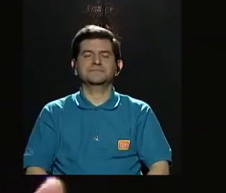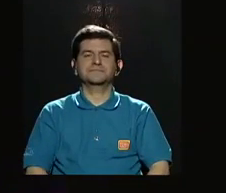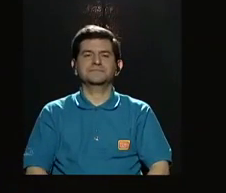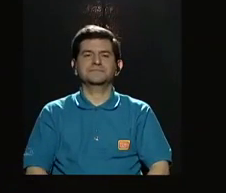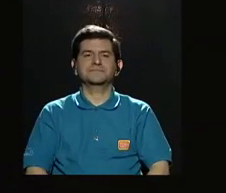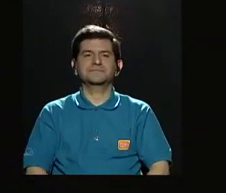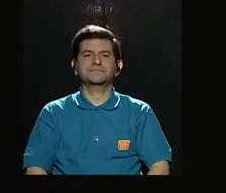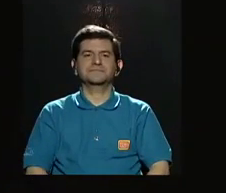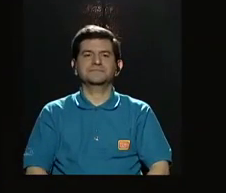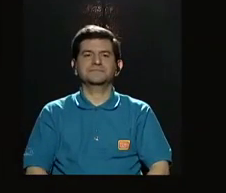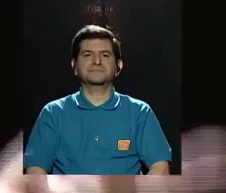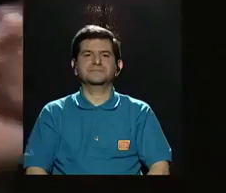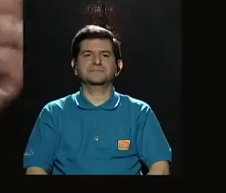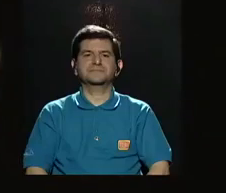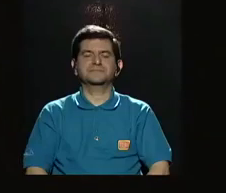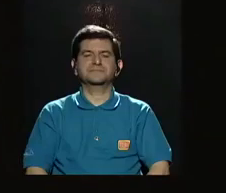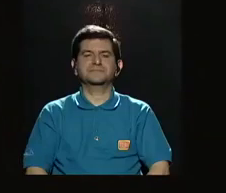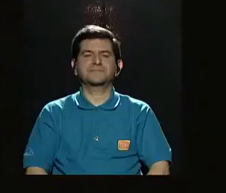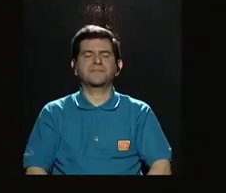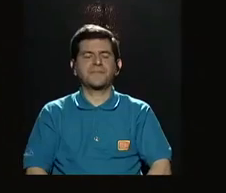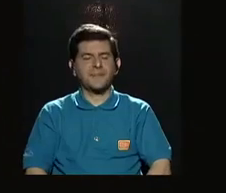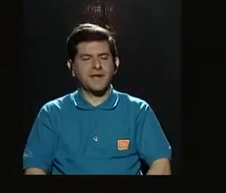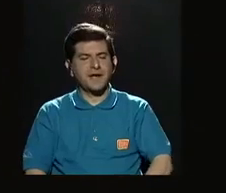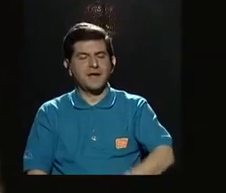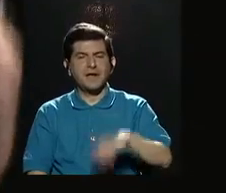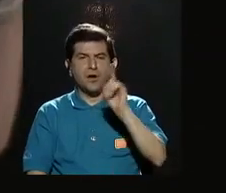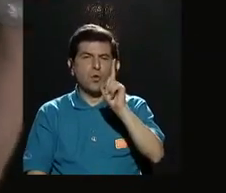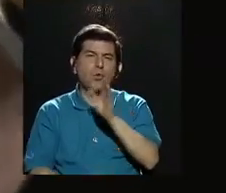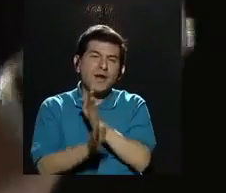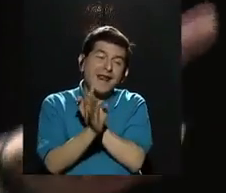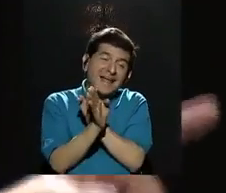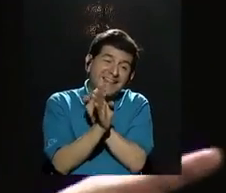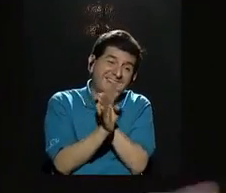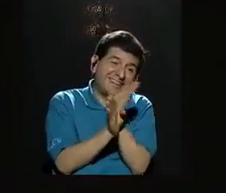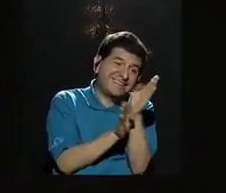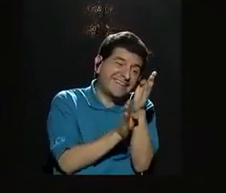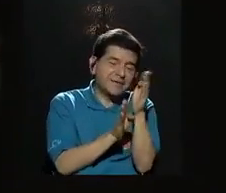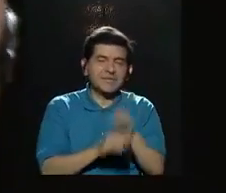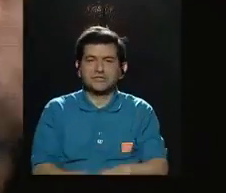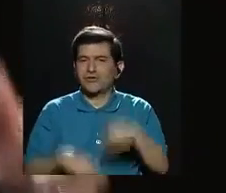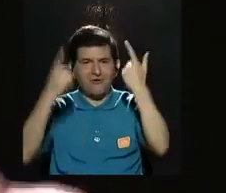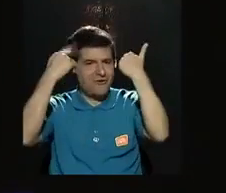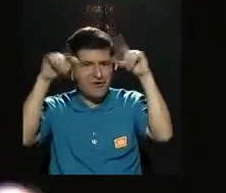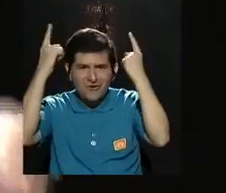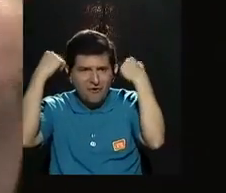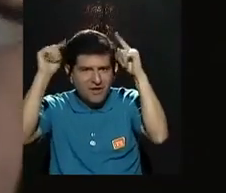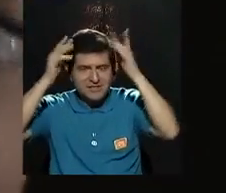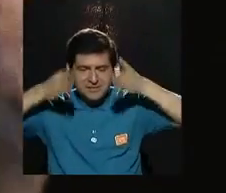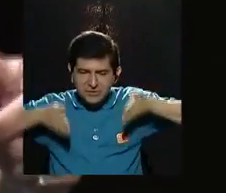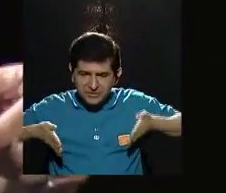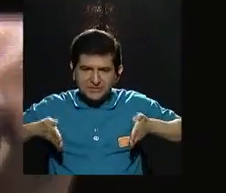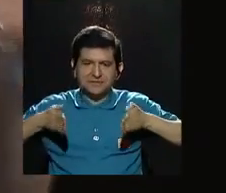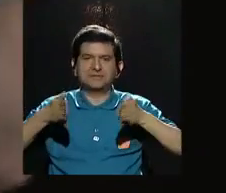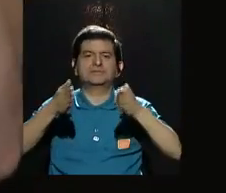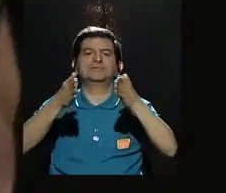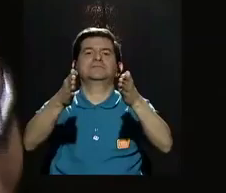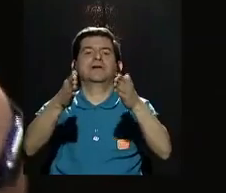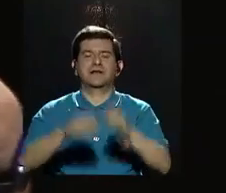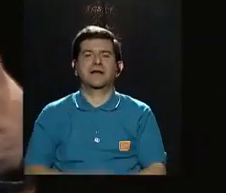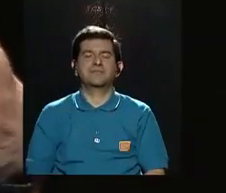but ultimately unsuccessful deviation from the path carved out by